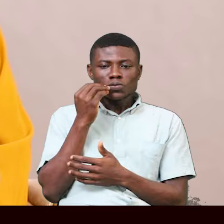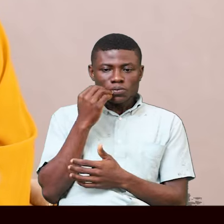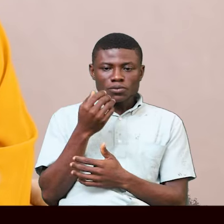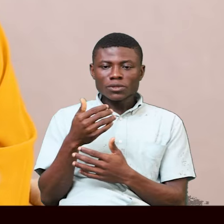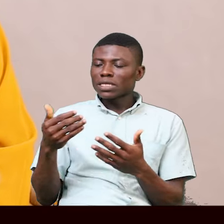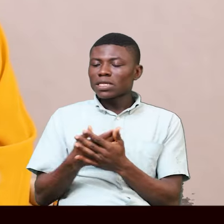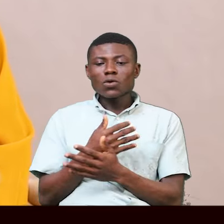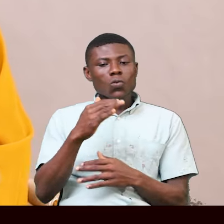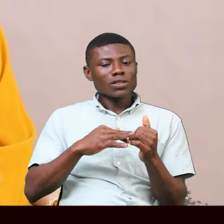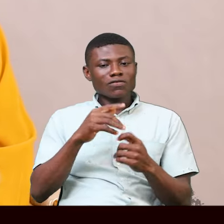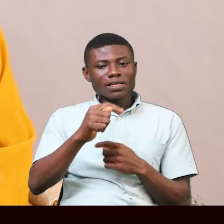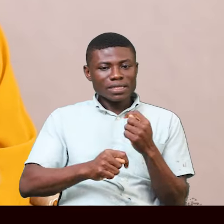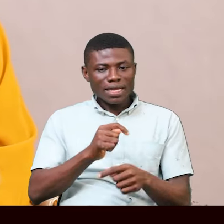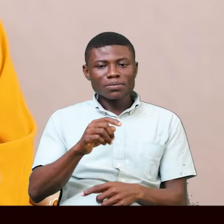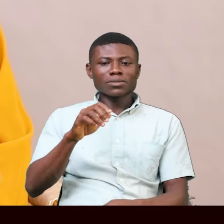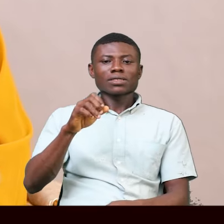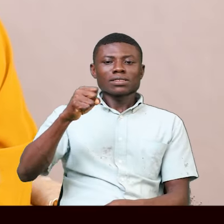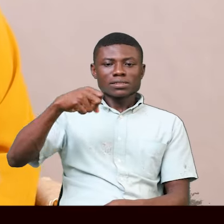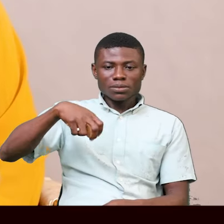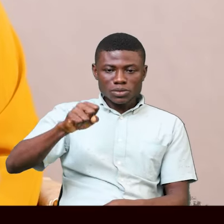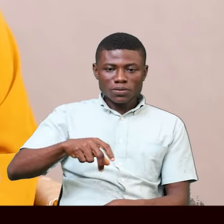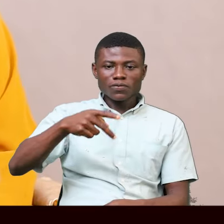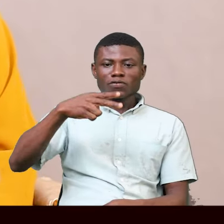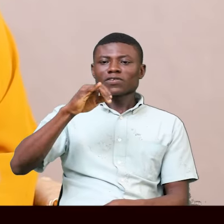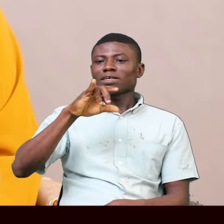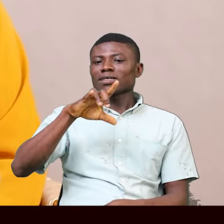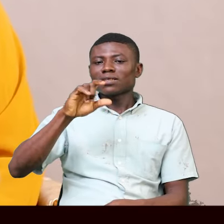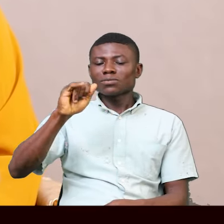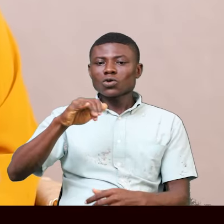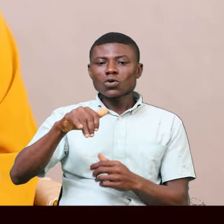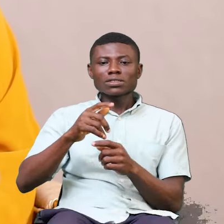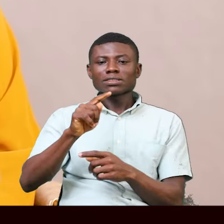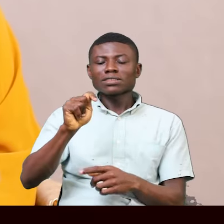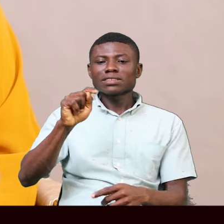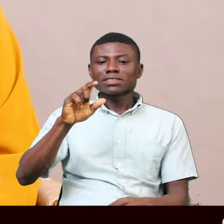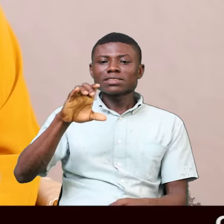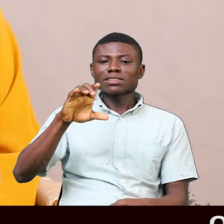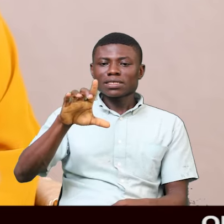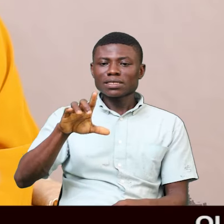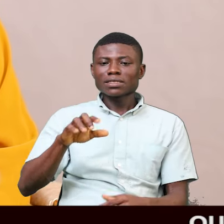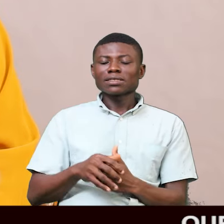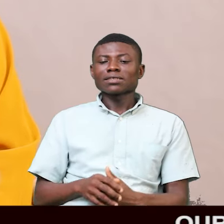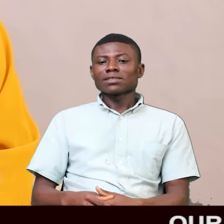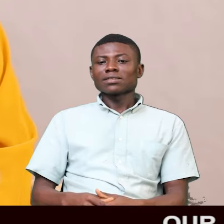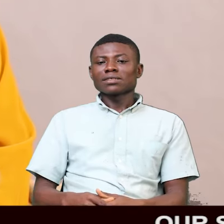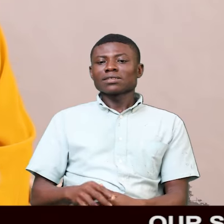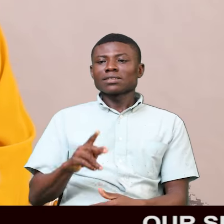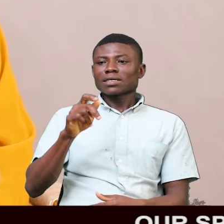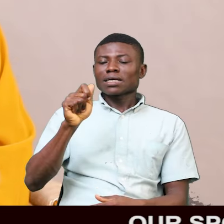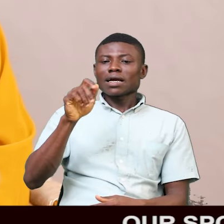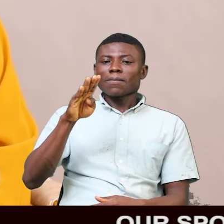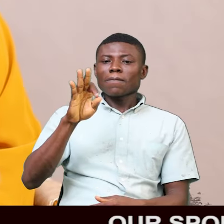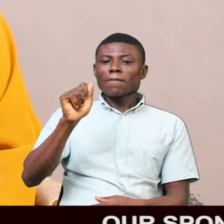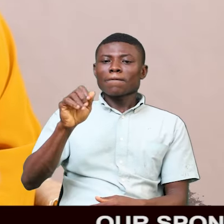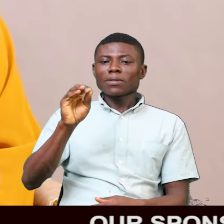Ibi oho brand de bain Samsung, Nasco, Media, Felix, Toshiba, Galaxy, TCL. Eya ka farm na mirewe mene sanu. Untia.